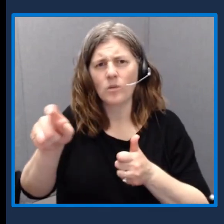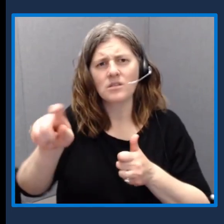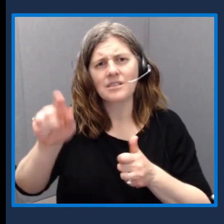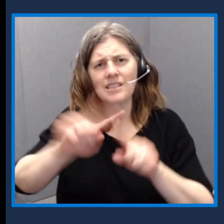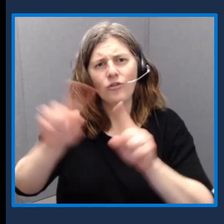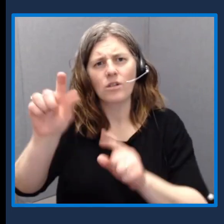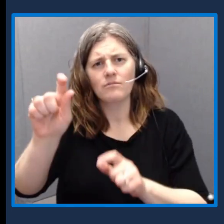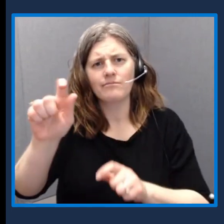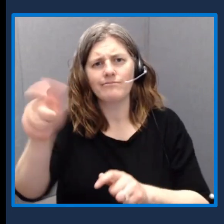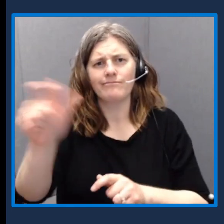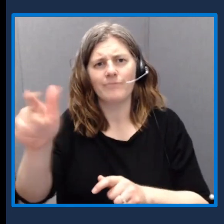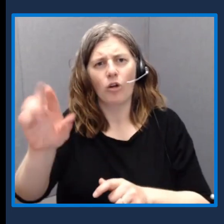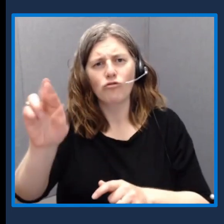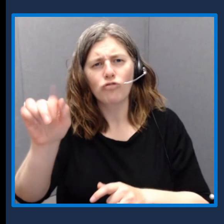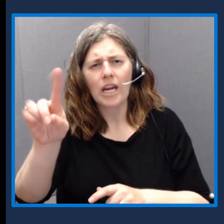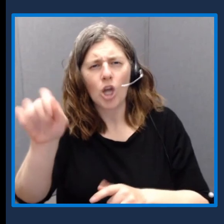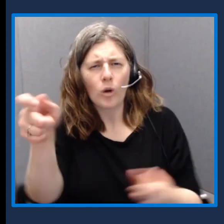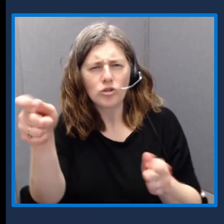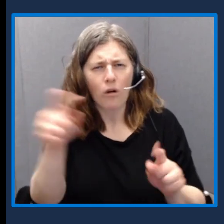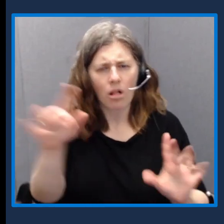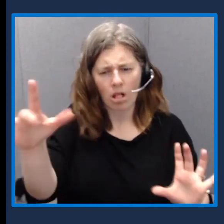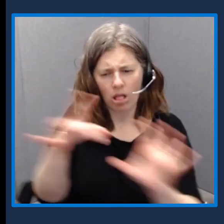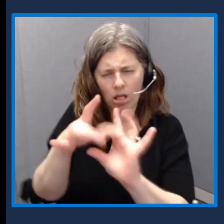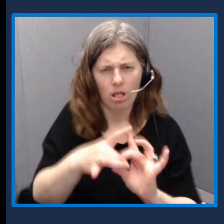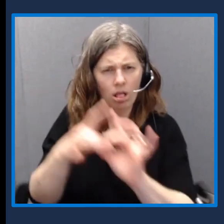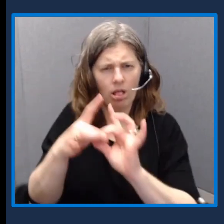And finally, to wrap it up,